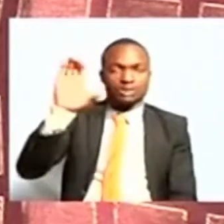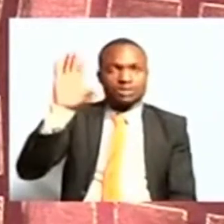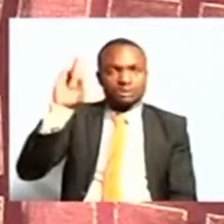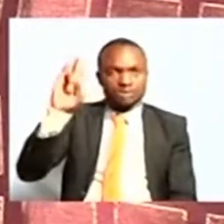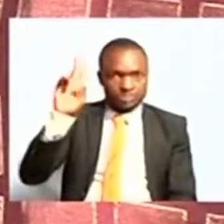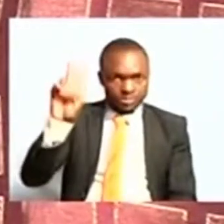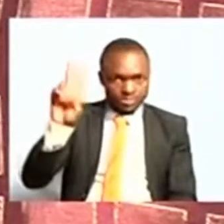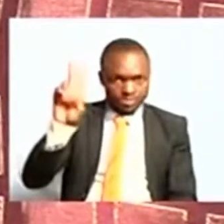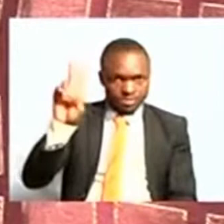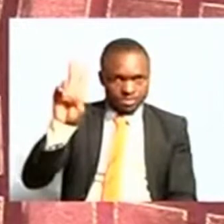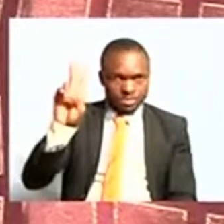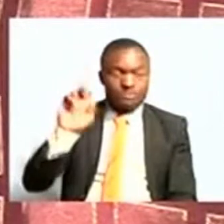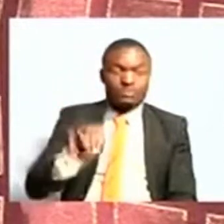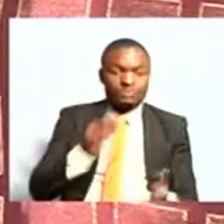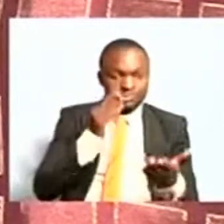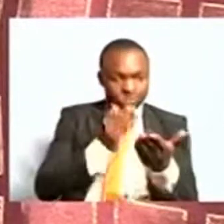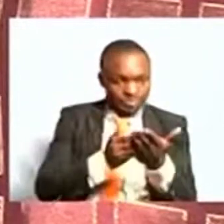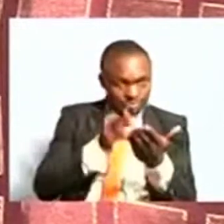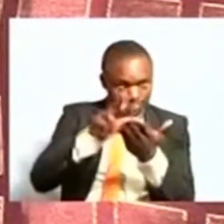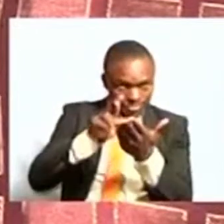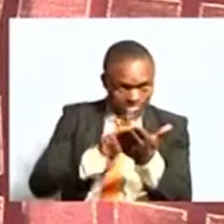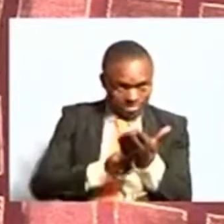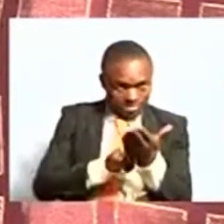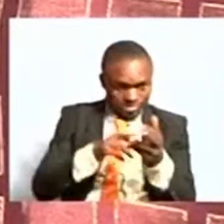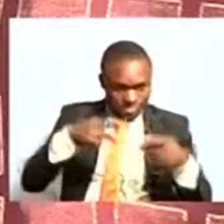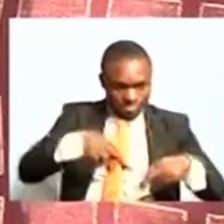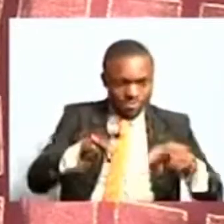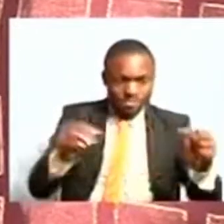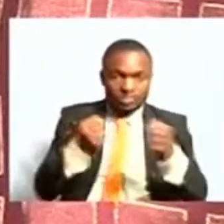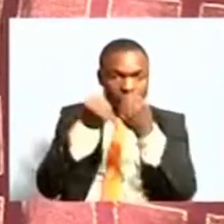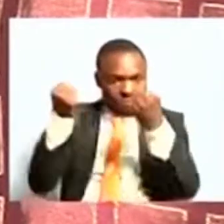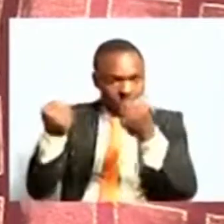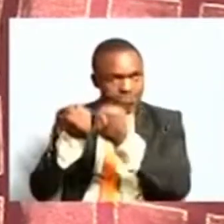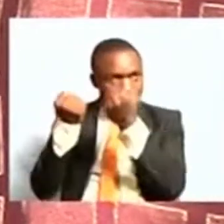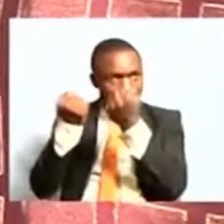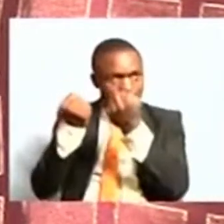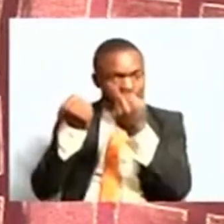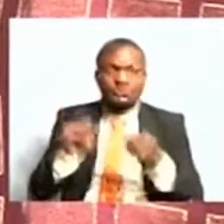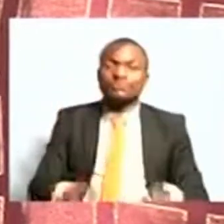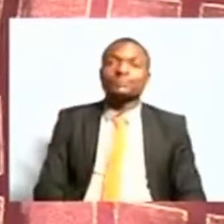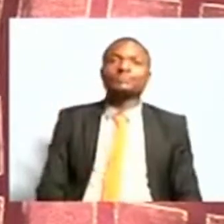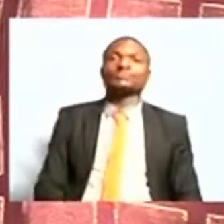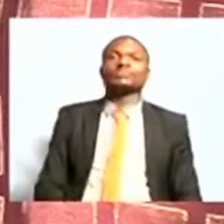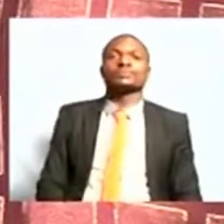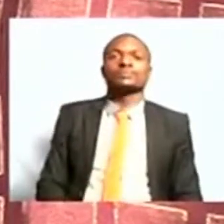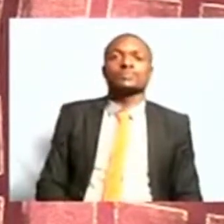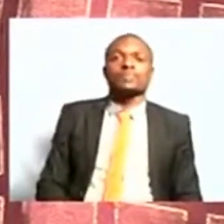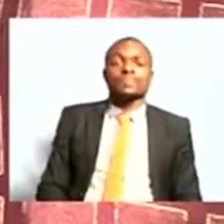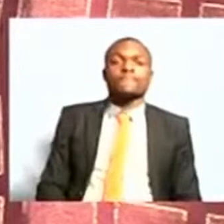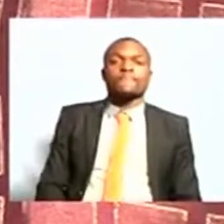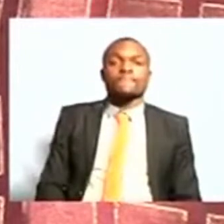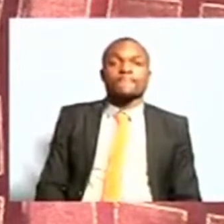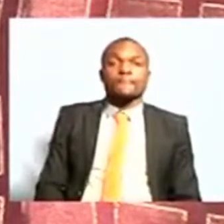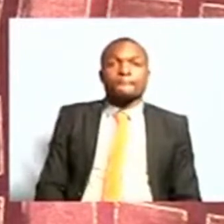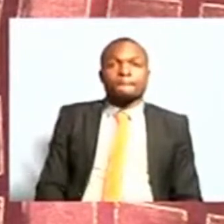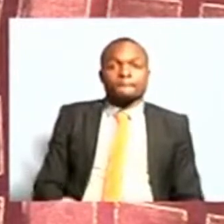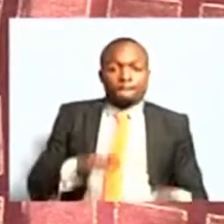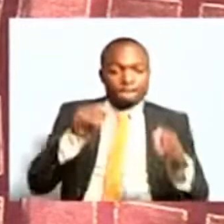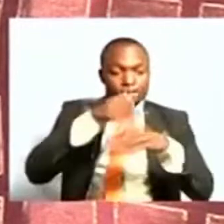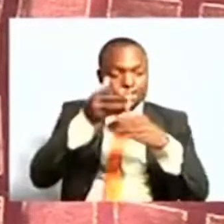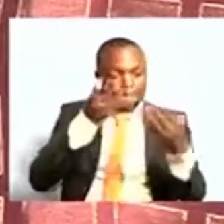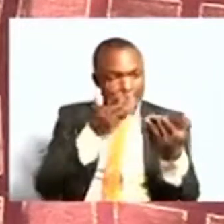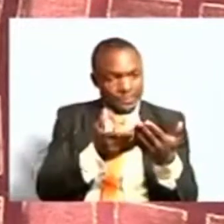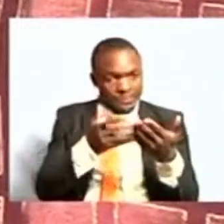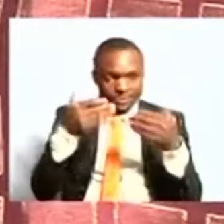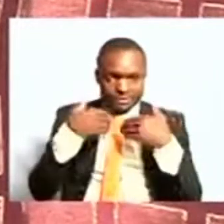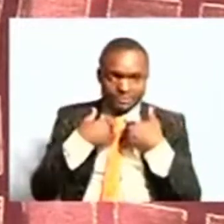32,372. So these are the recorded road traffic accidents. So out of these, you have